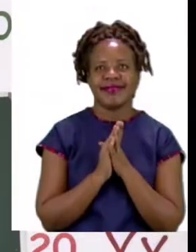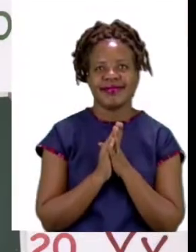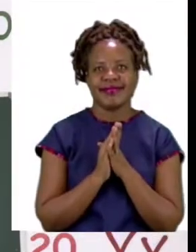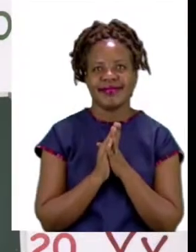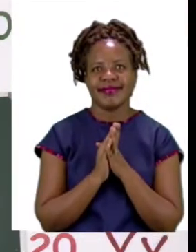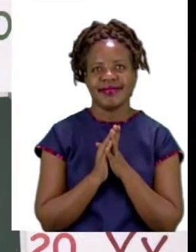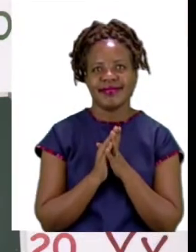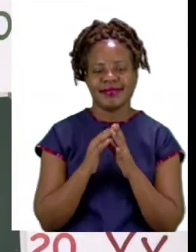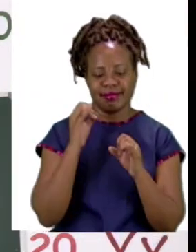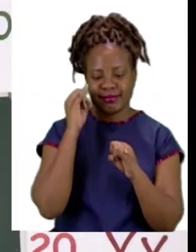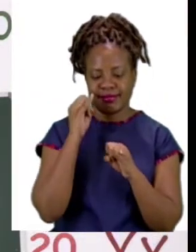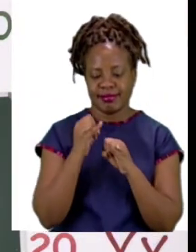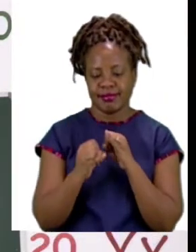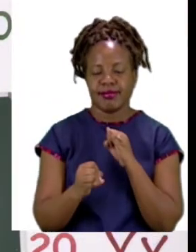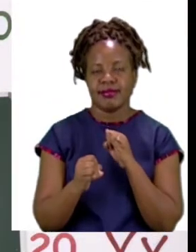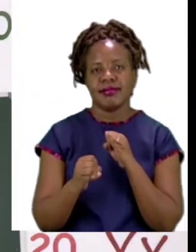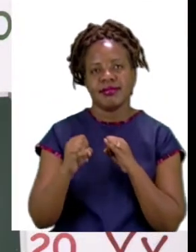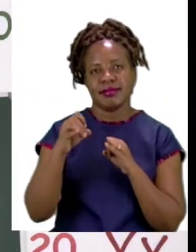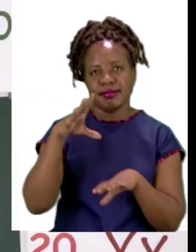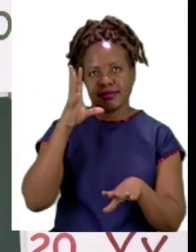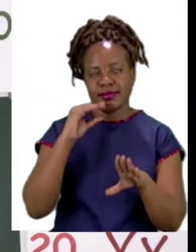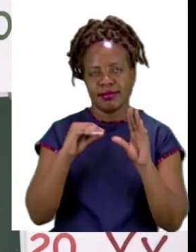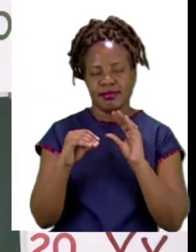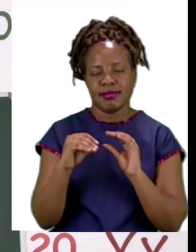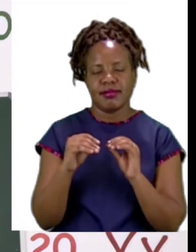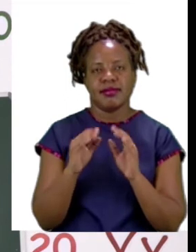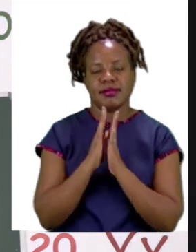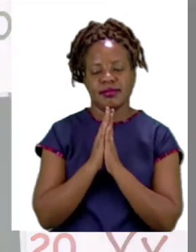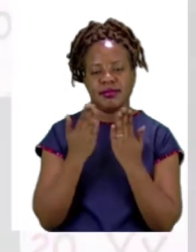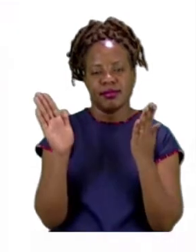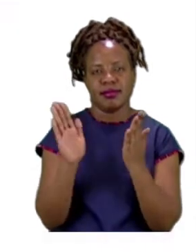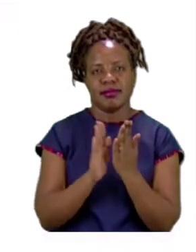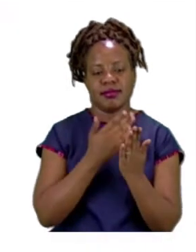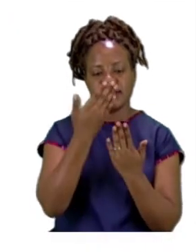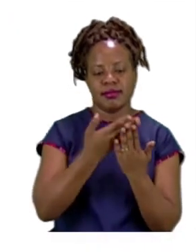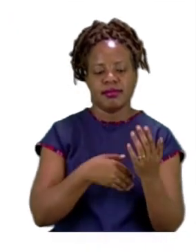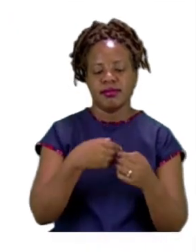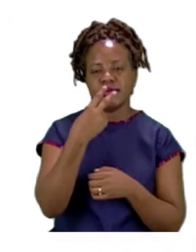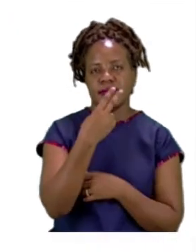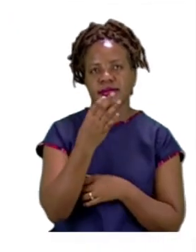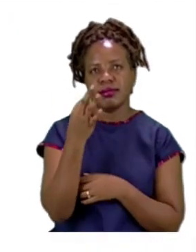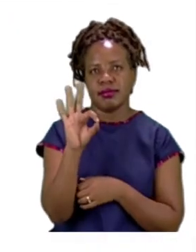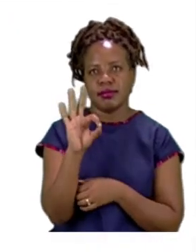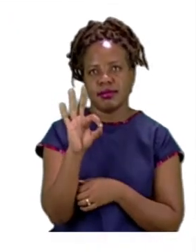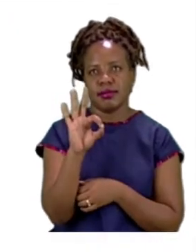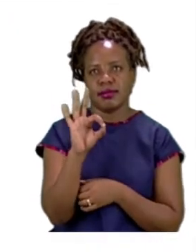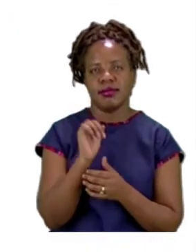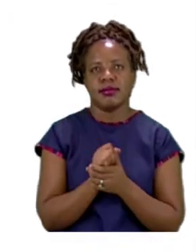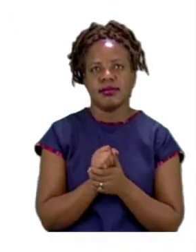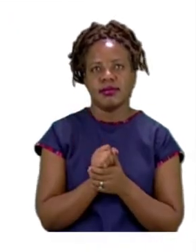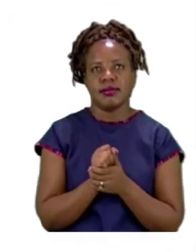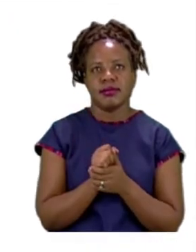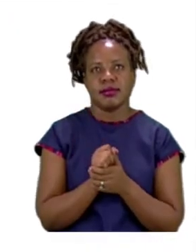For our last lesson today, boys and girls, let us turn to page 29. On page 29, we are going to be